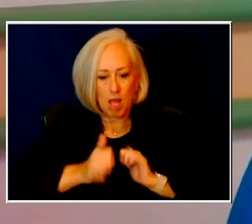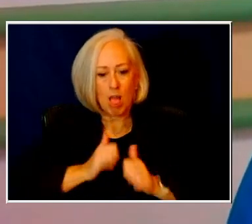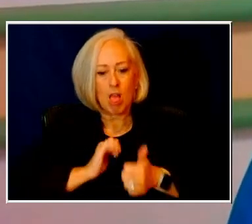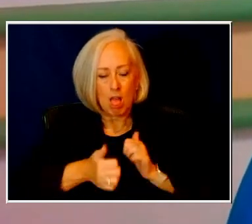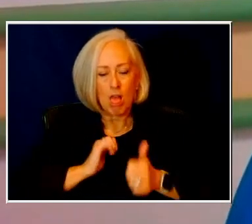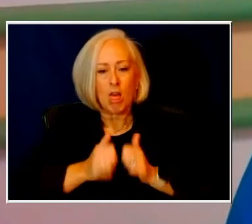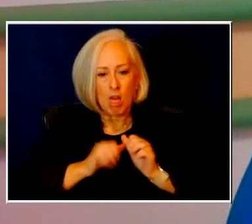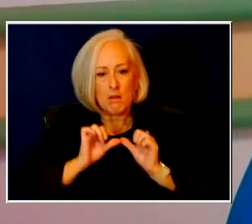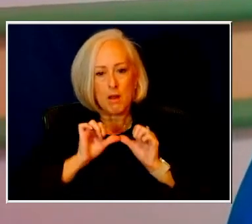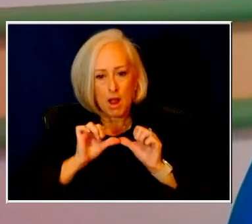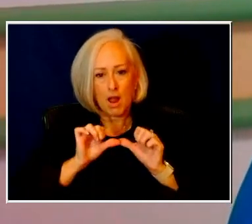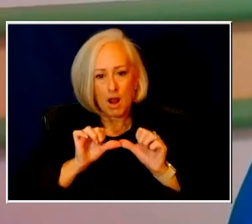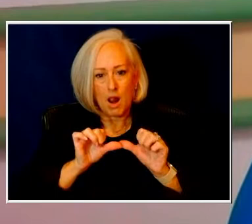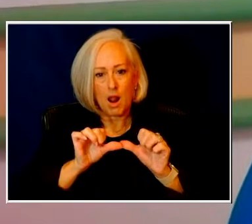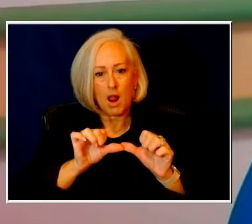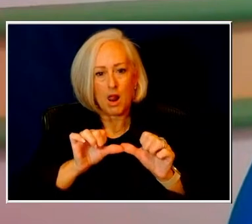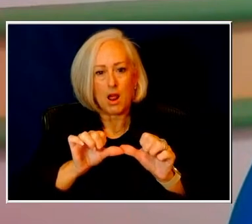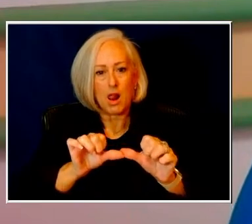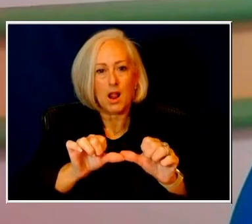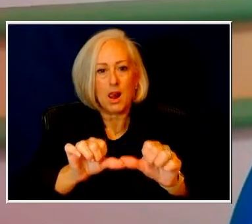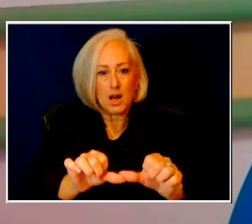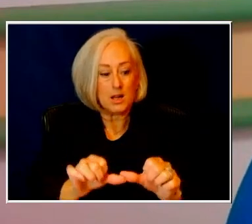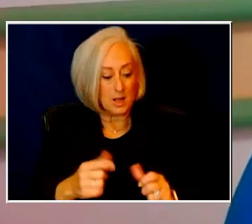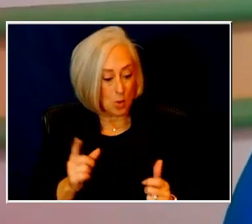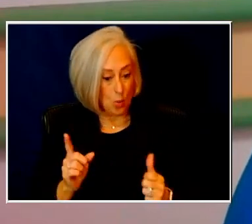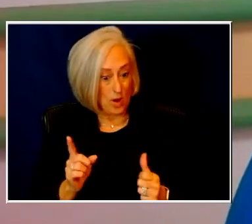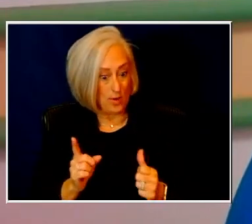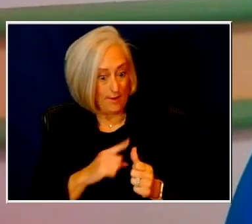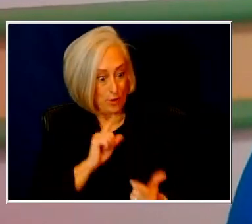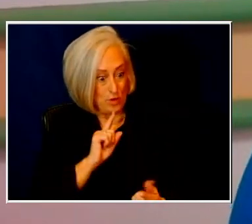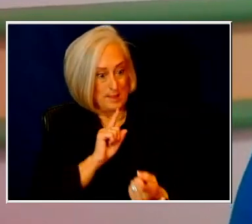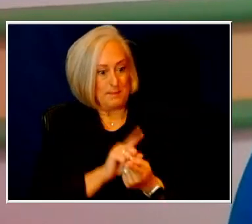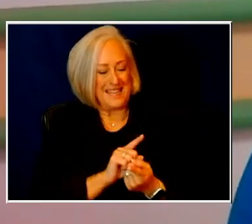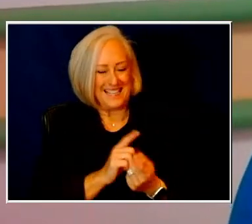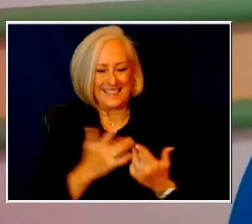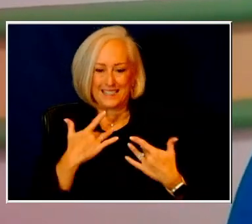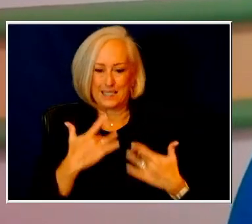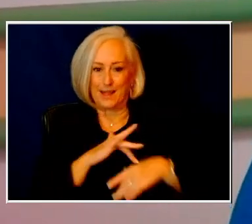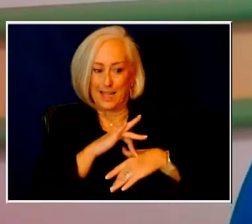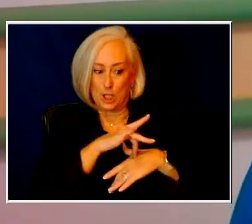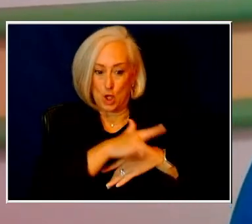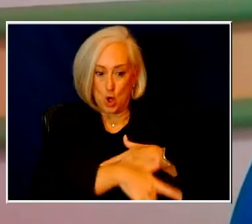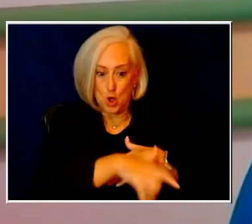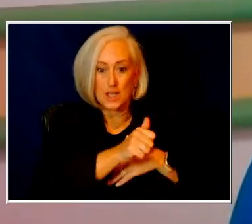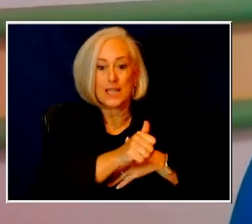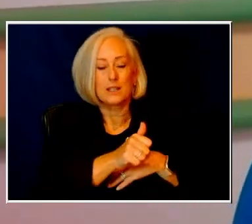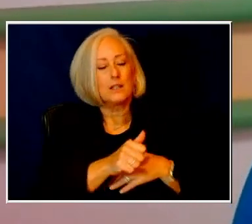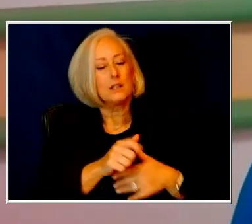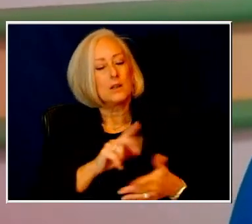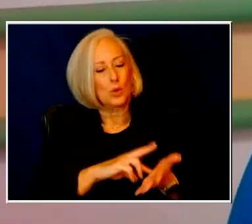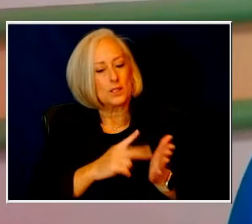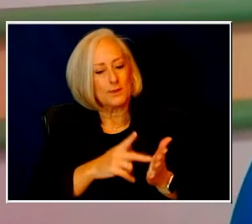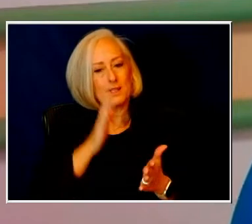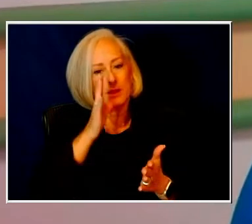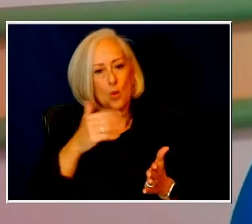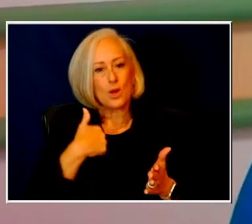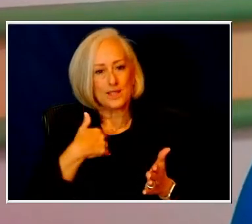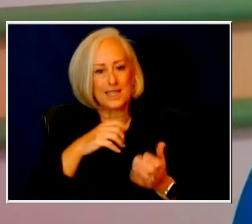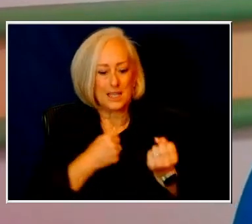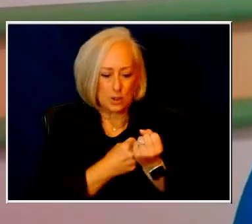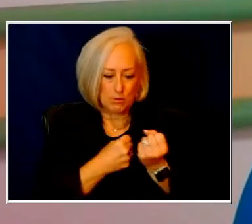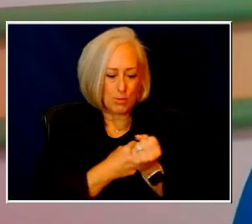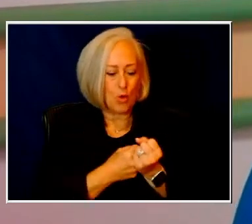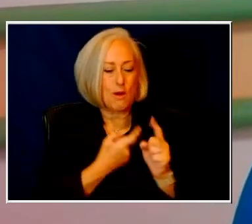I meet you for the first time, it's, we're very early in this, and so to have support is needed, either family or